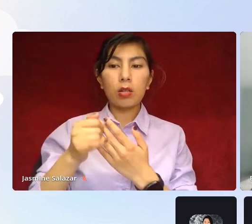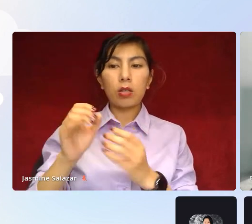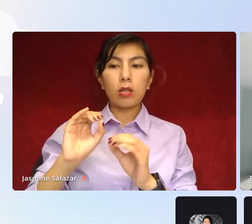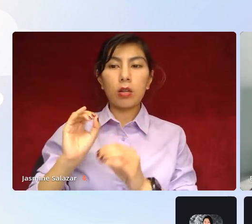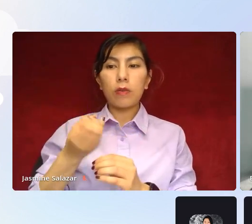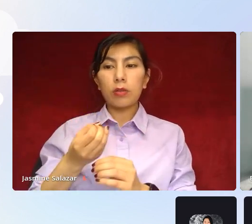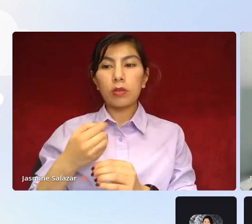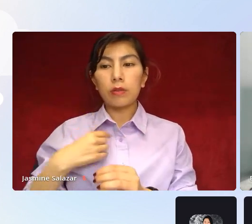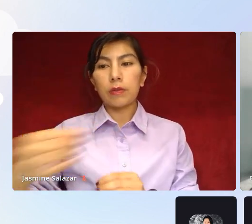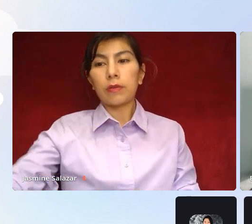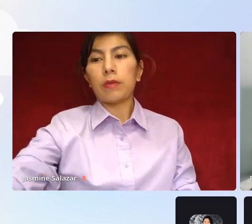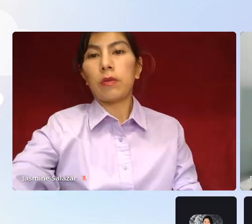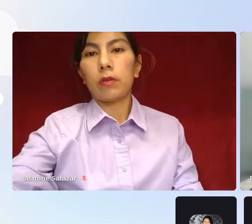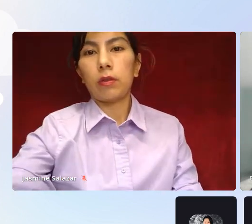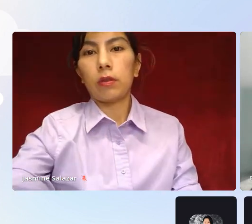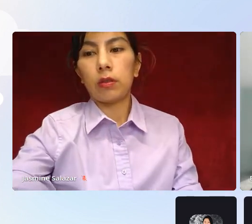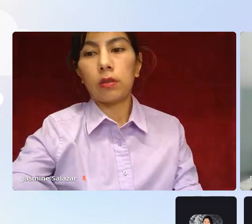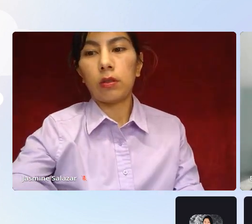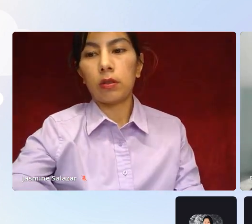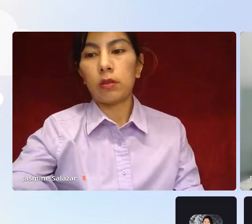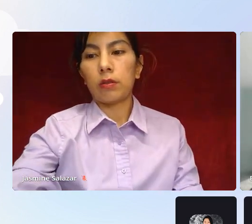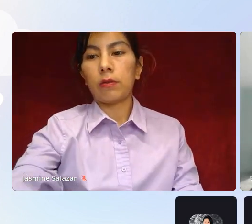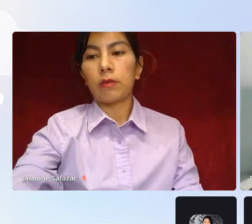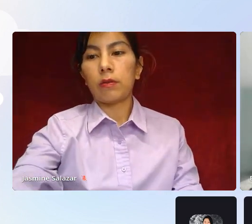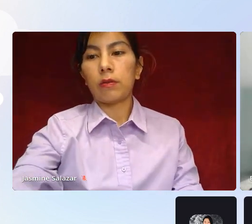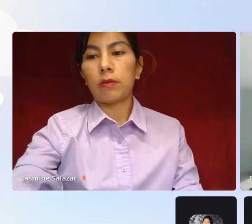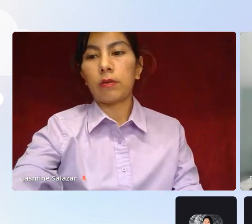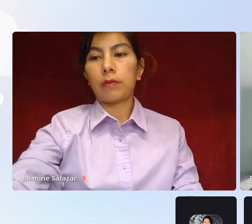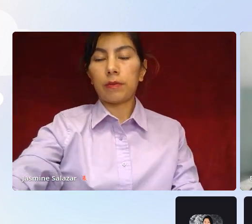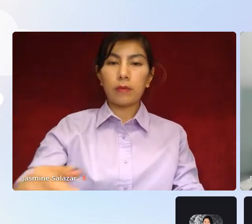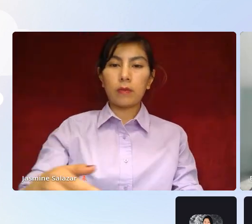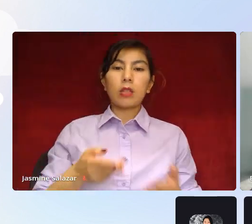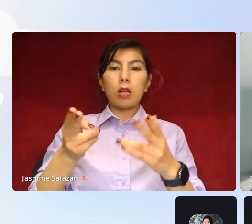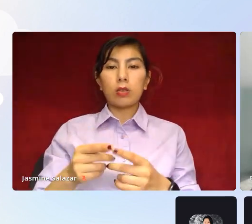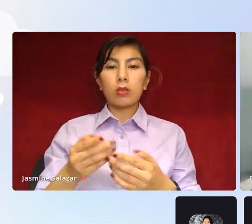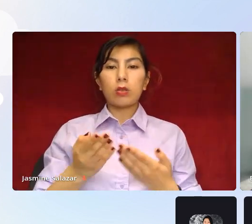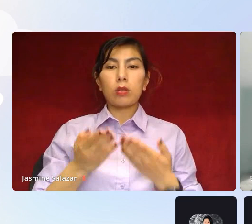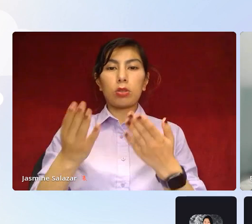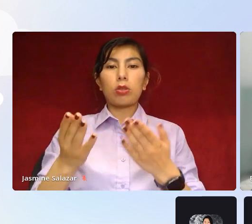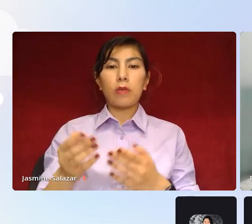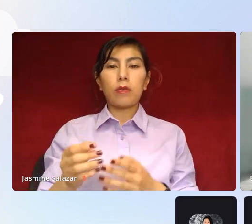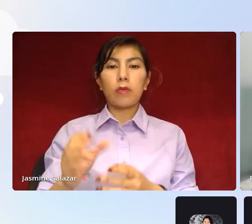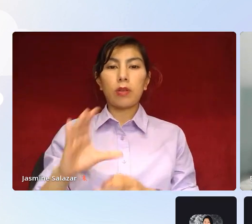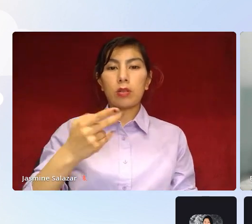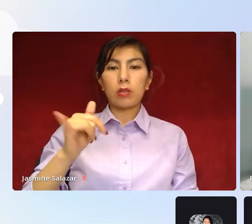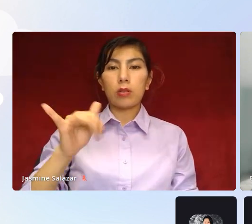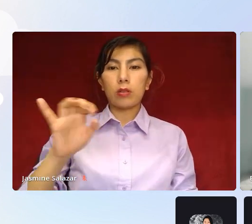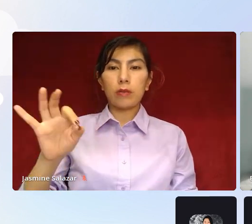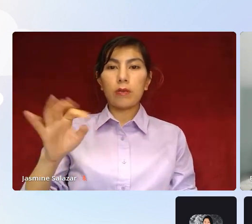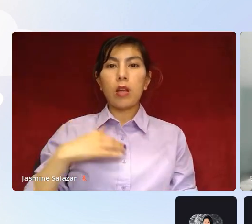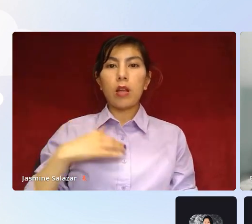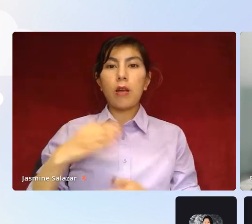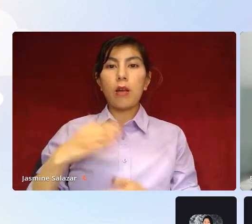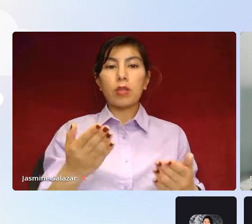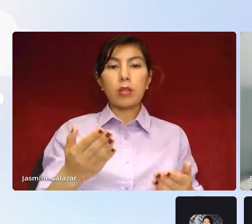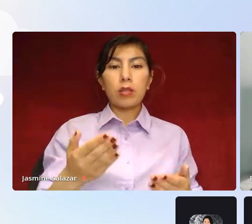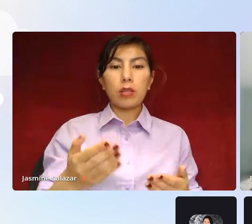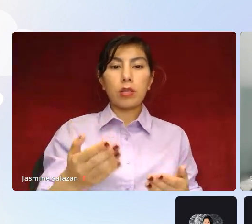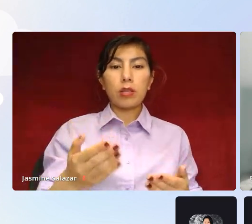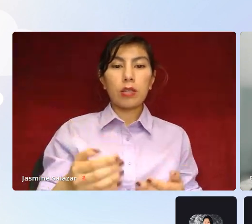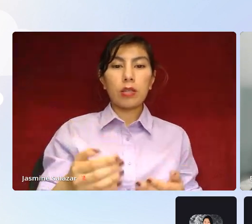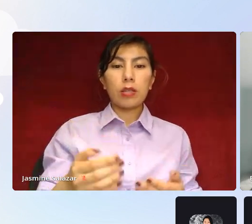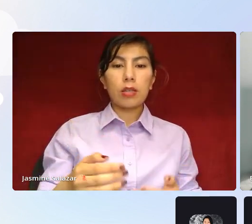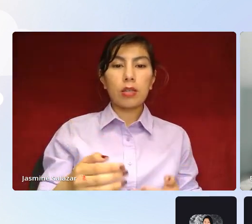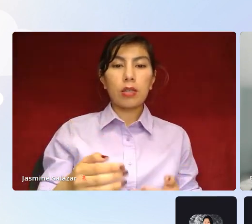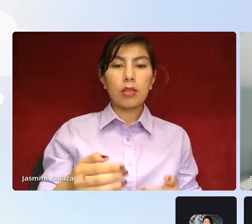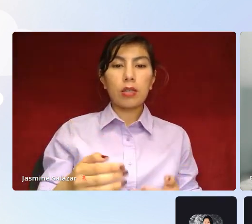branch and honored to serve as chief. Please know I am bringing my lessons learned from the grantees into this role.